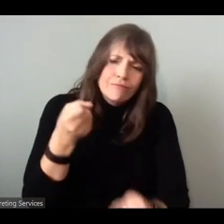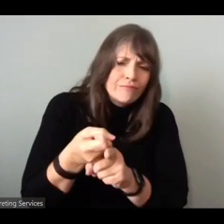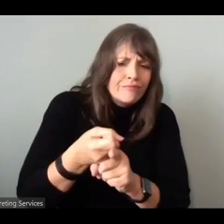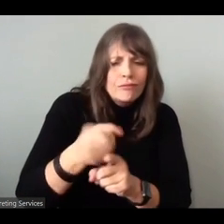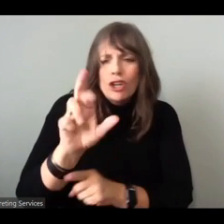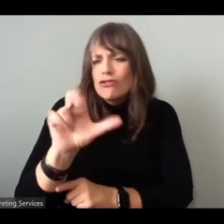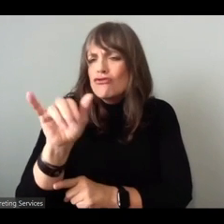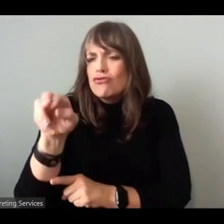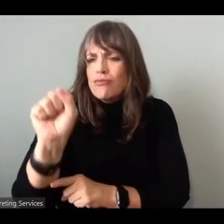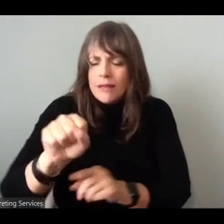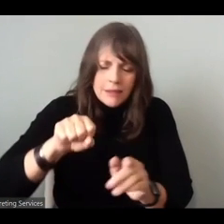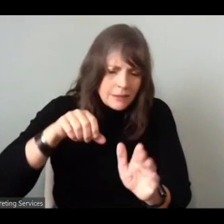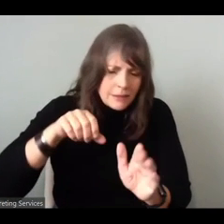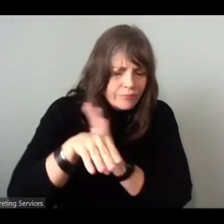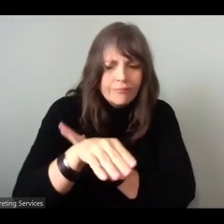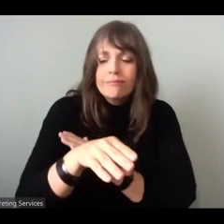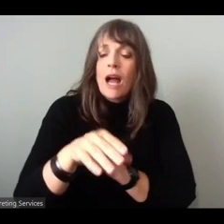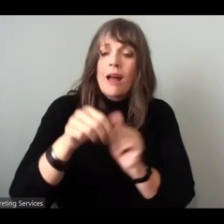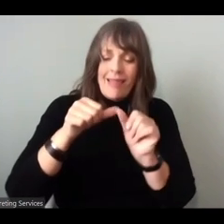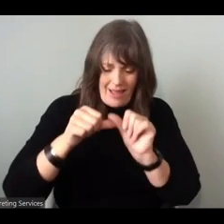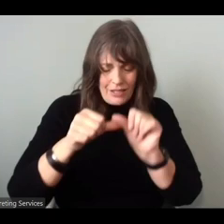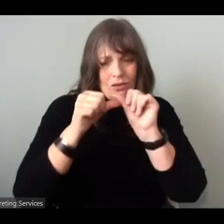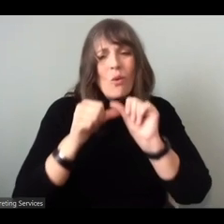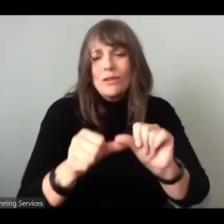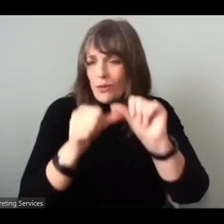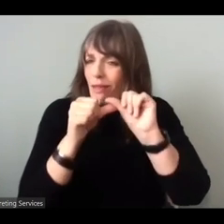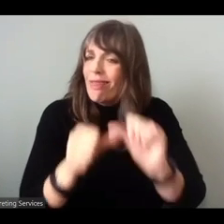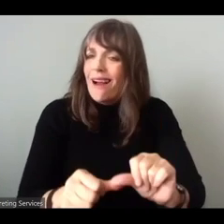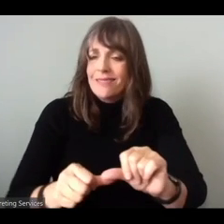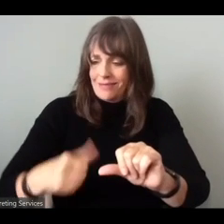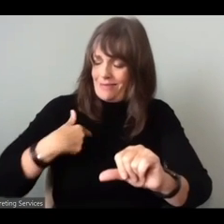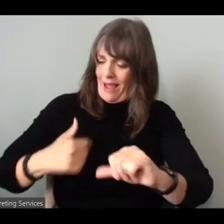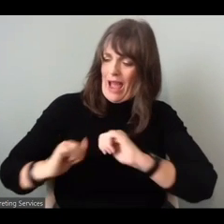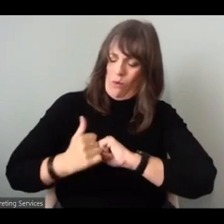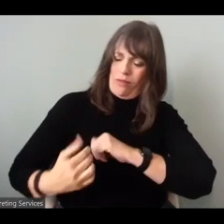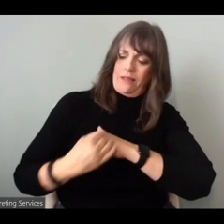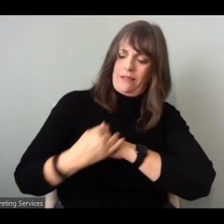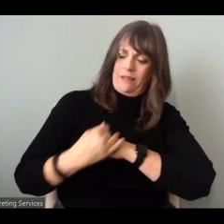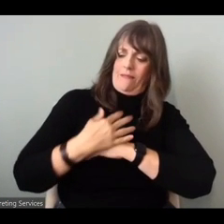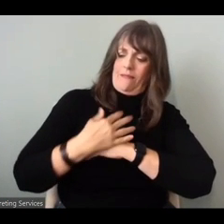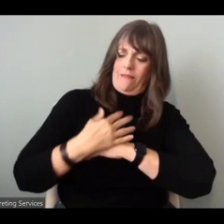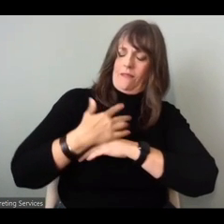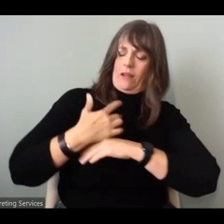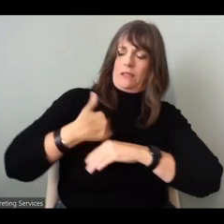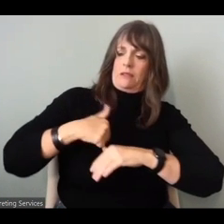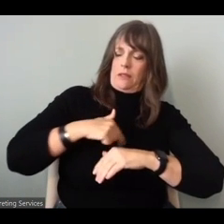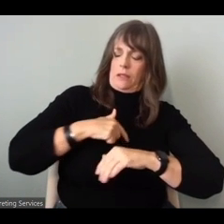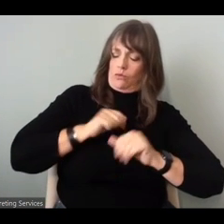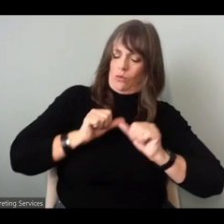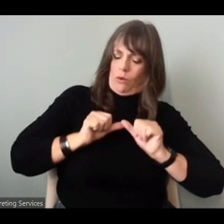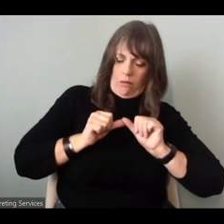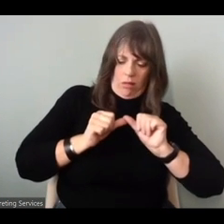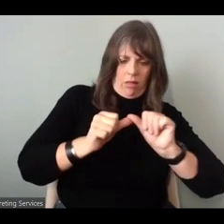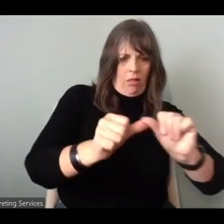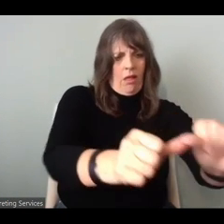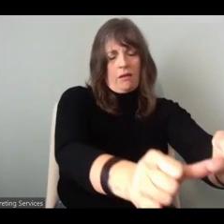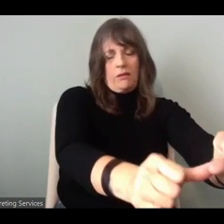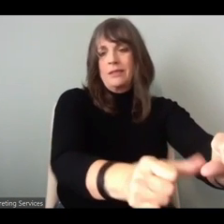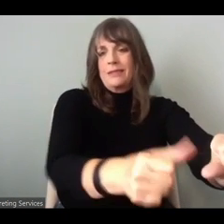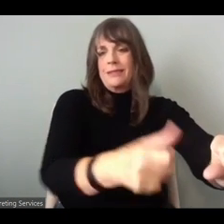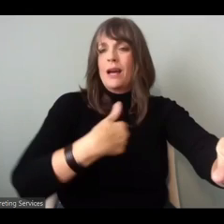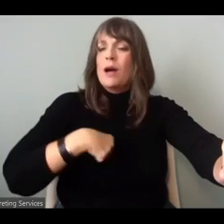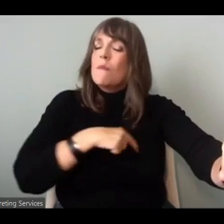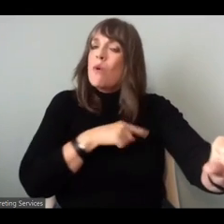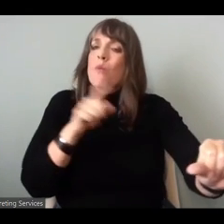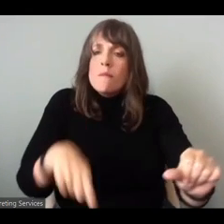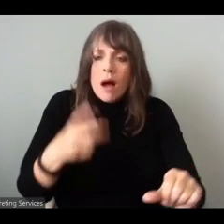effects of this are going to last. But the most essential thing is that we look at this moment as an opportunity to make sure